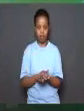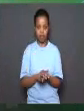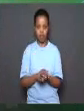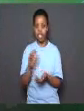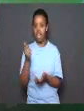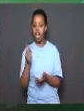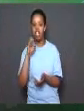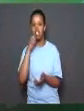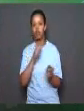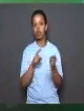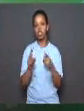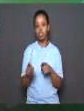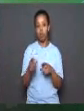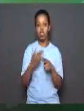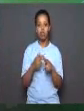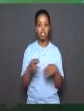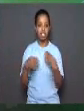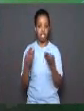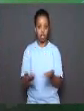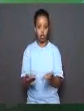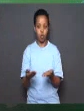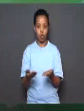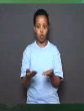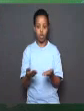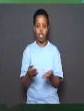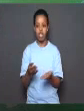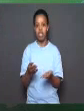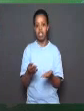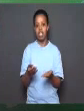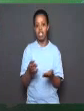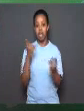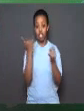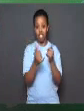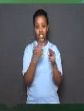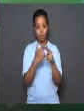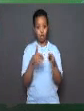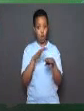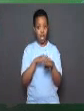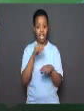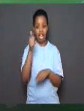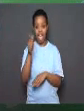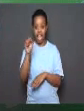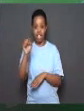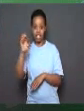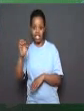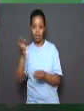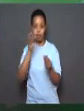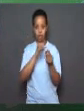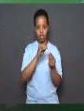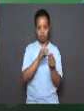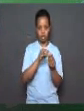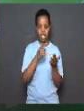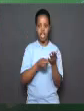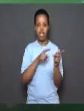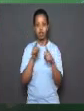Other enzymes were named by adding ASE to part of the name